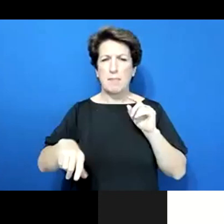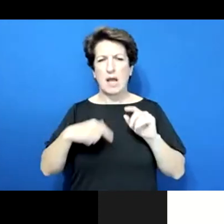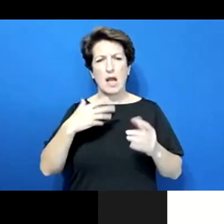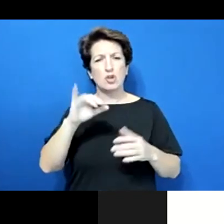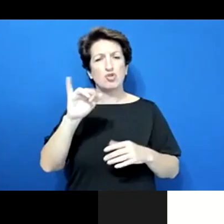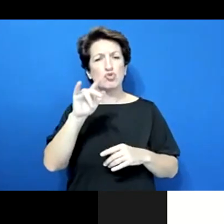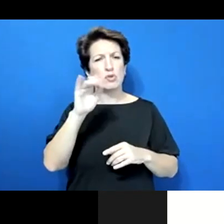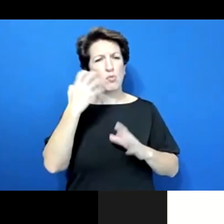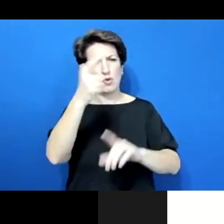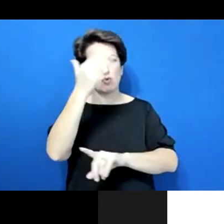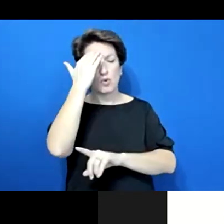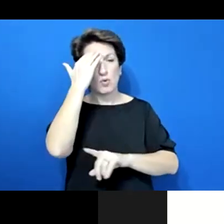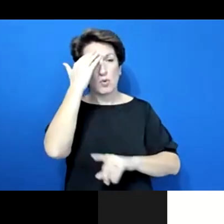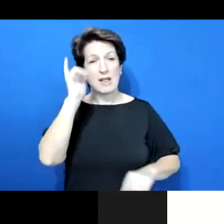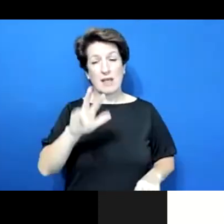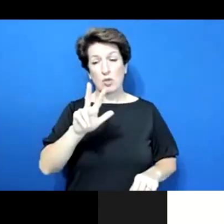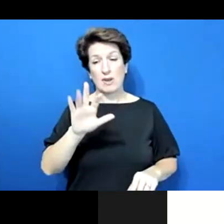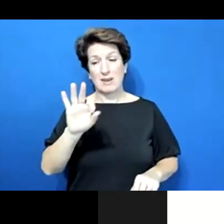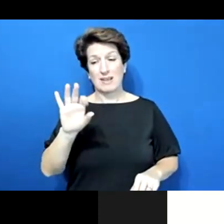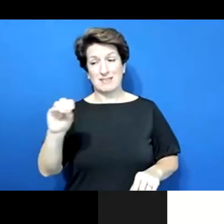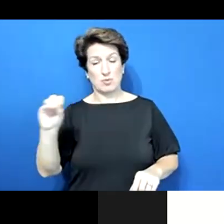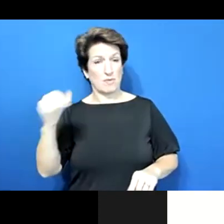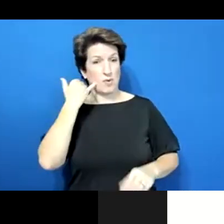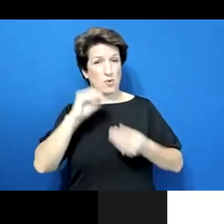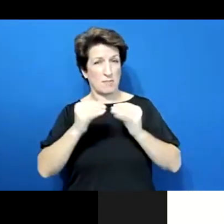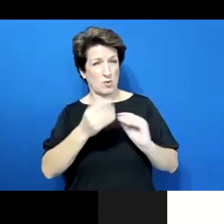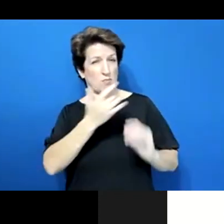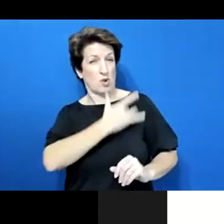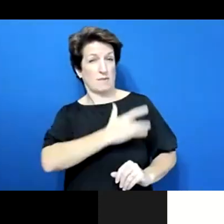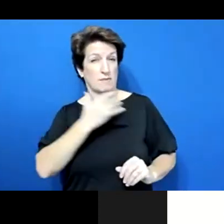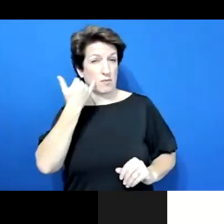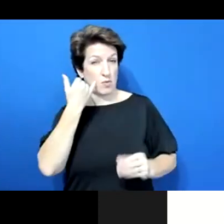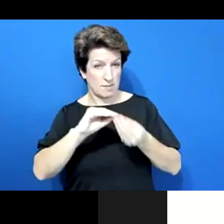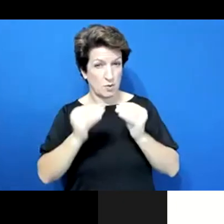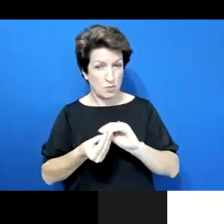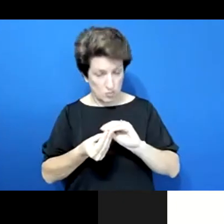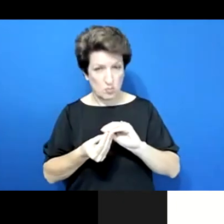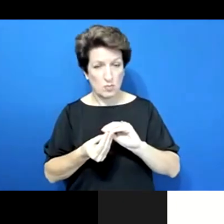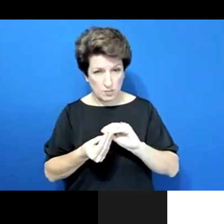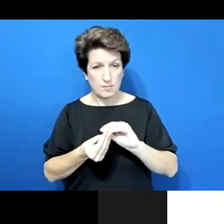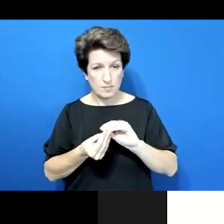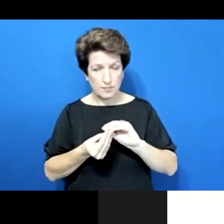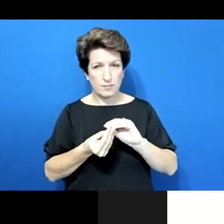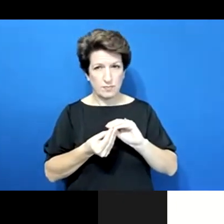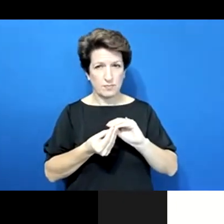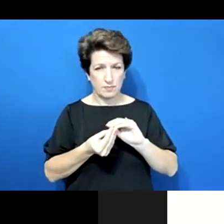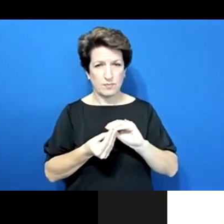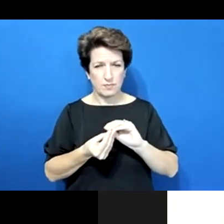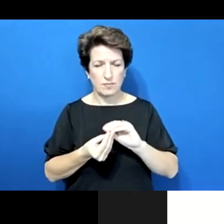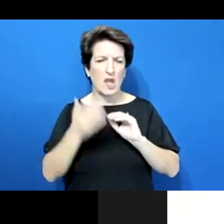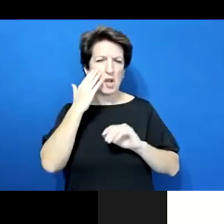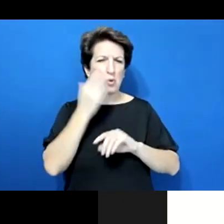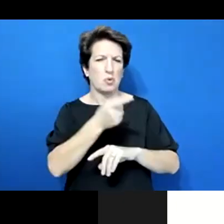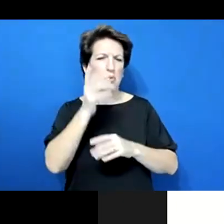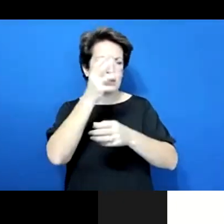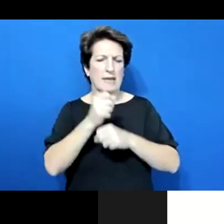through the 3900 provincial number that I shared earlier, and that, I know that you'll all get the slides and it will be in